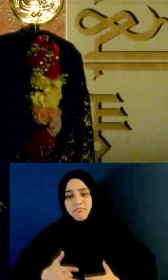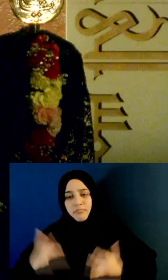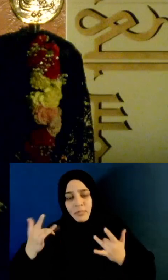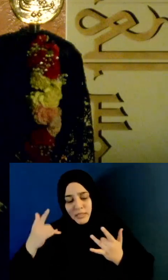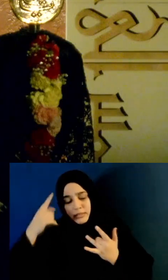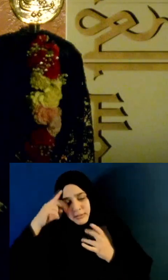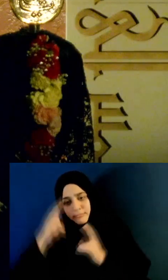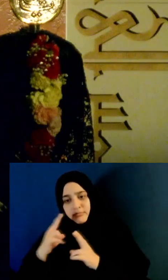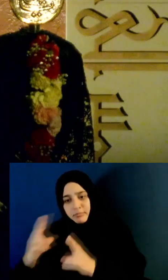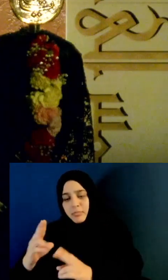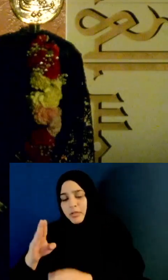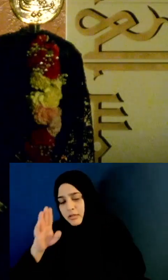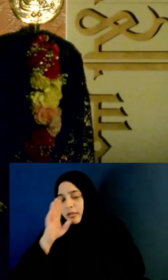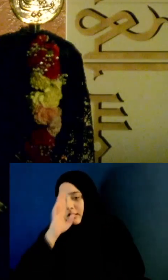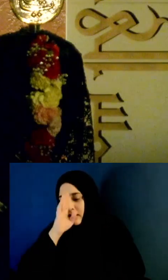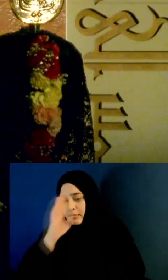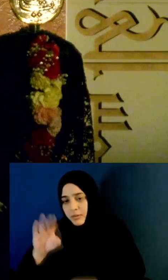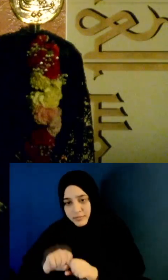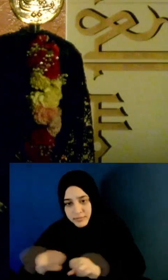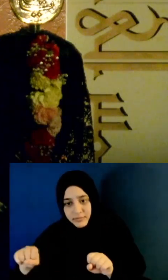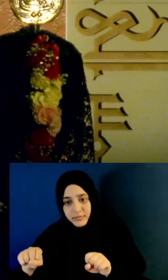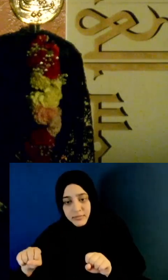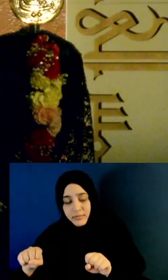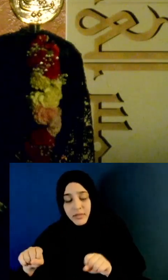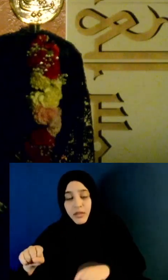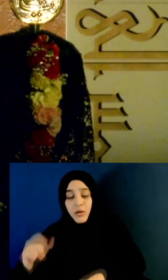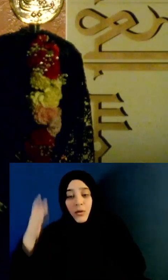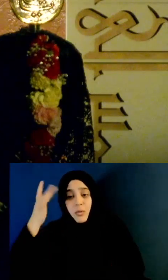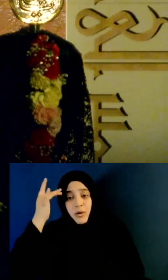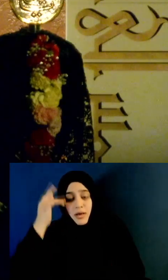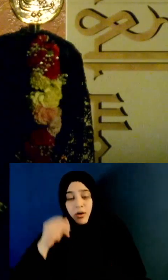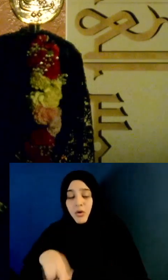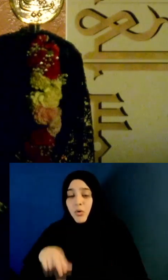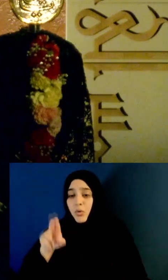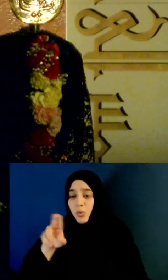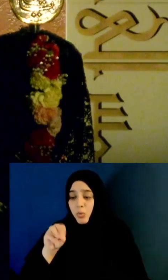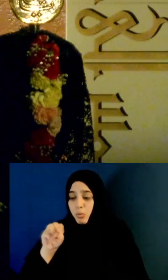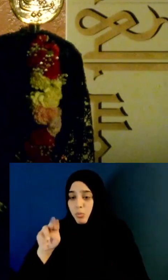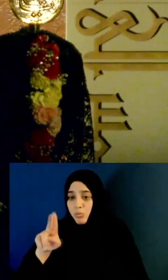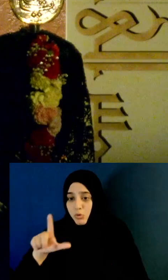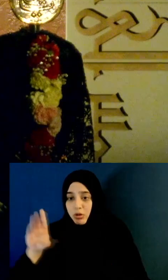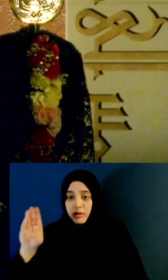Because Ummul Baneen would go to Jannat al-Baqiyya.